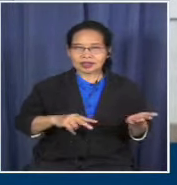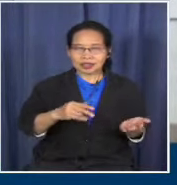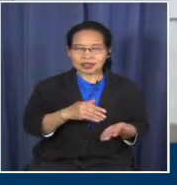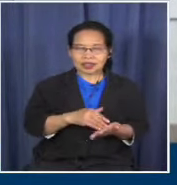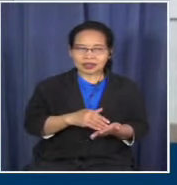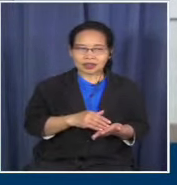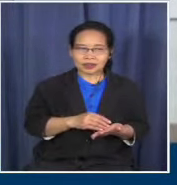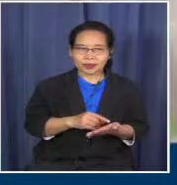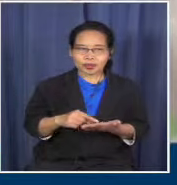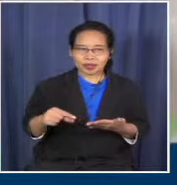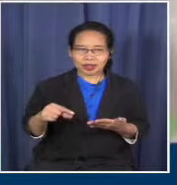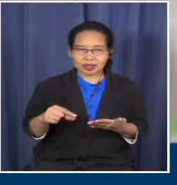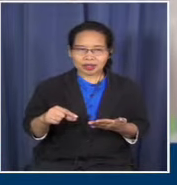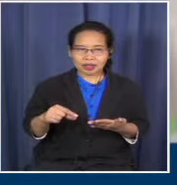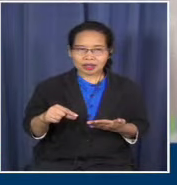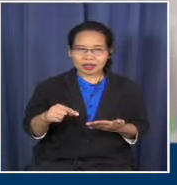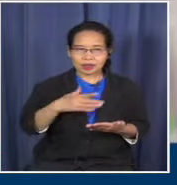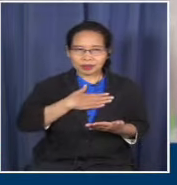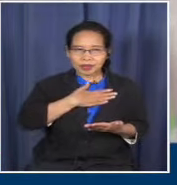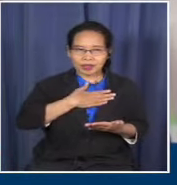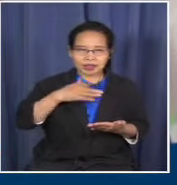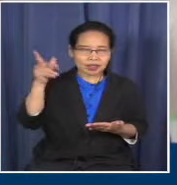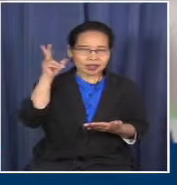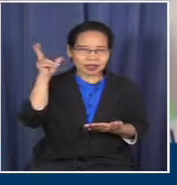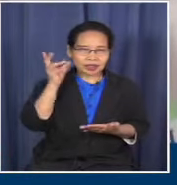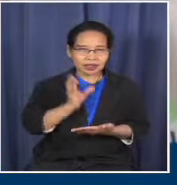Here's more. I will go back to this verse.